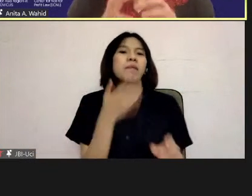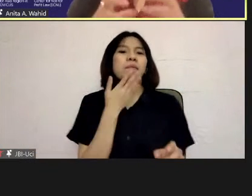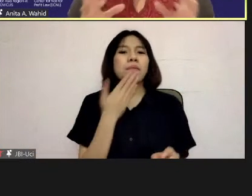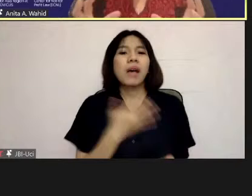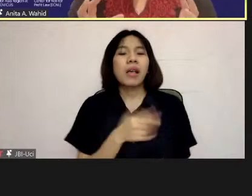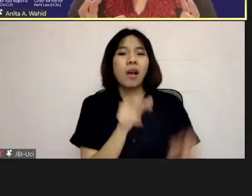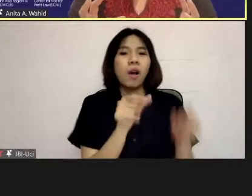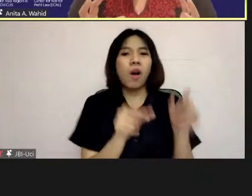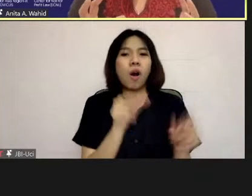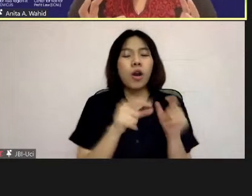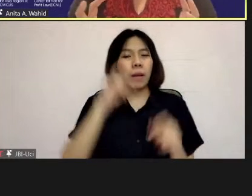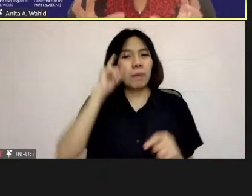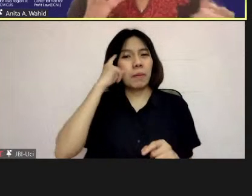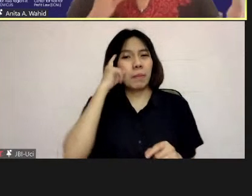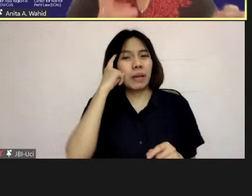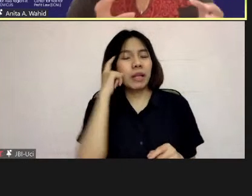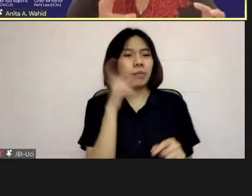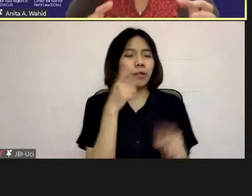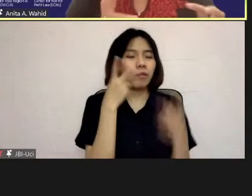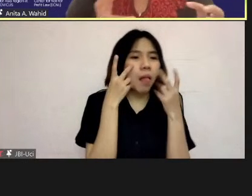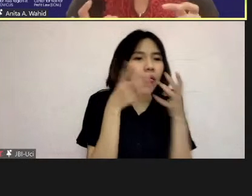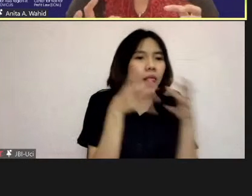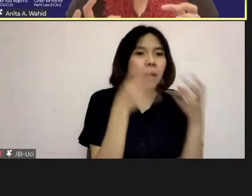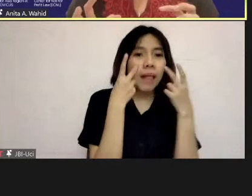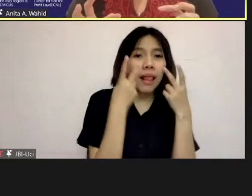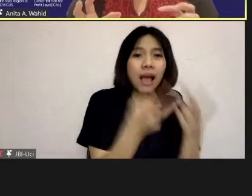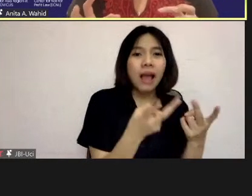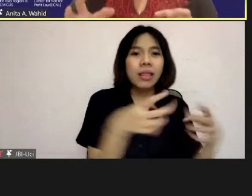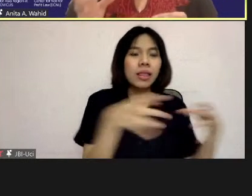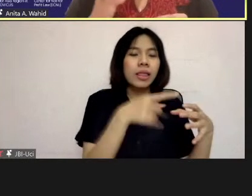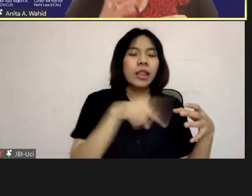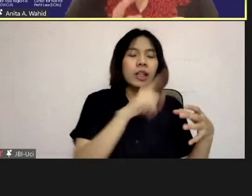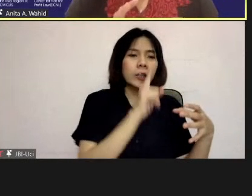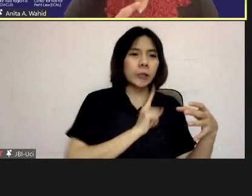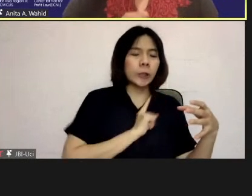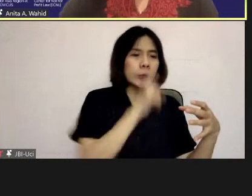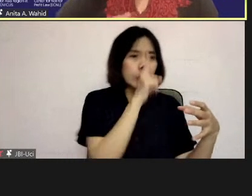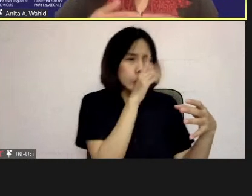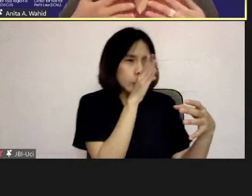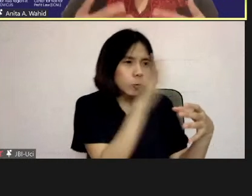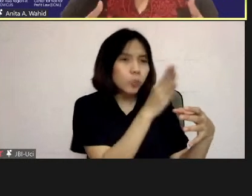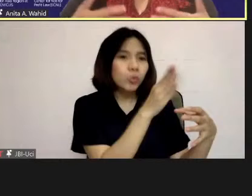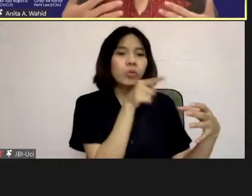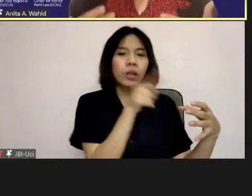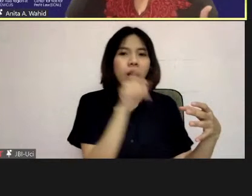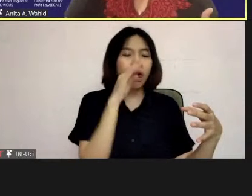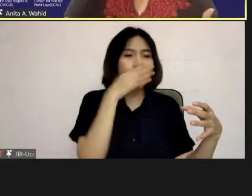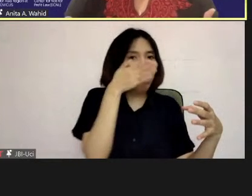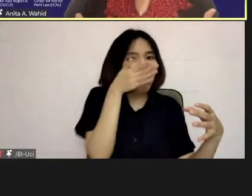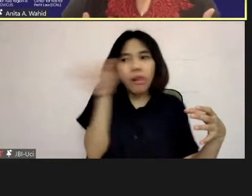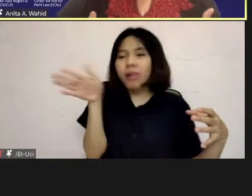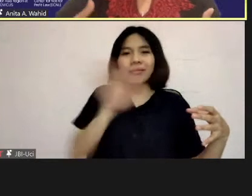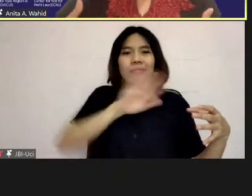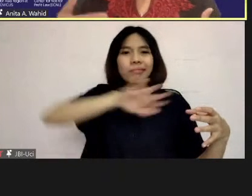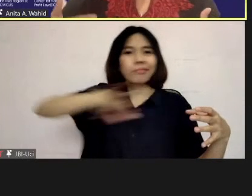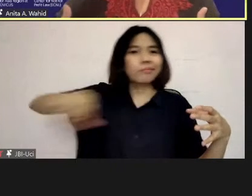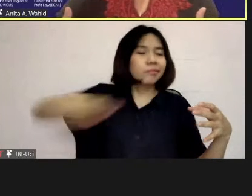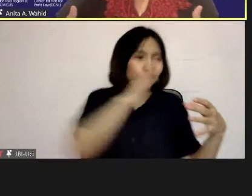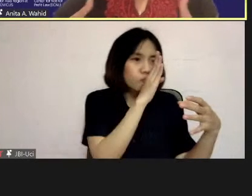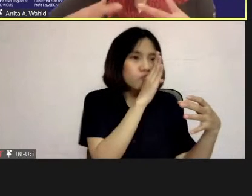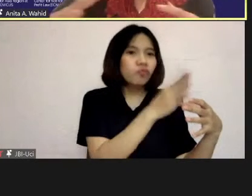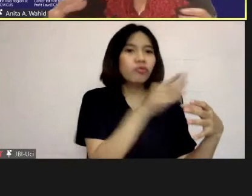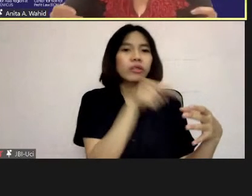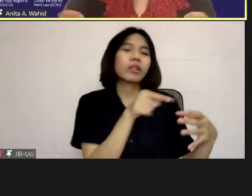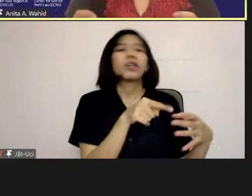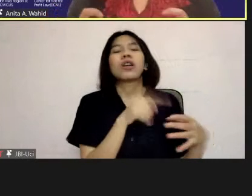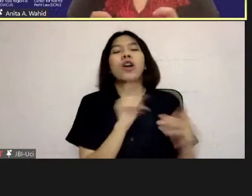thinking. So they're only able to think some everything from a very dichotomy, glasses or binoculars, when they're faced